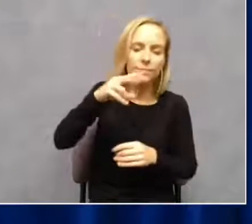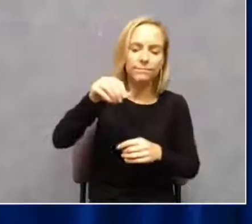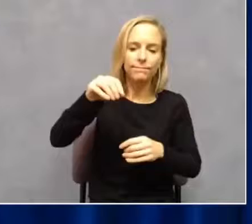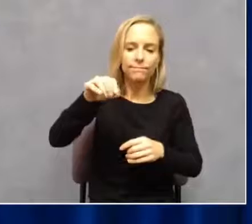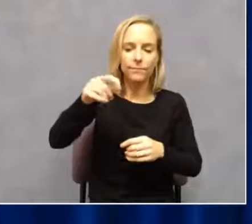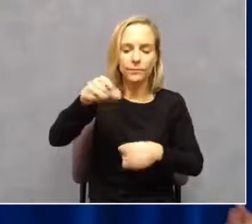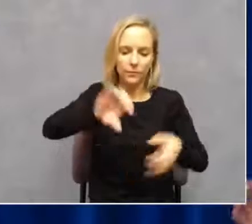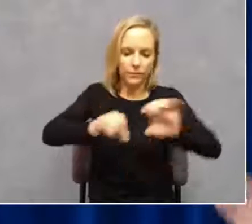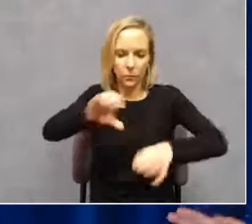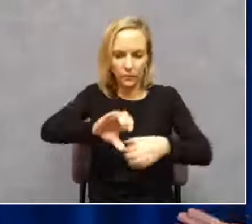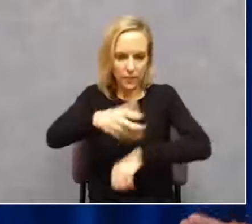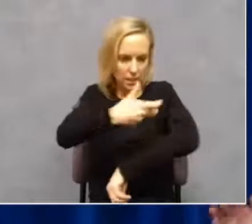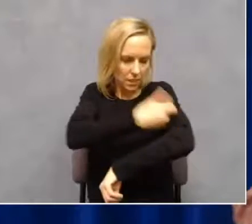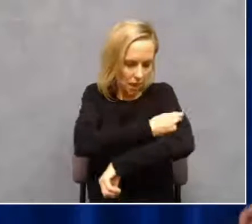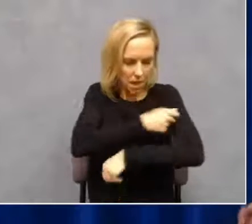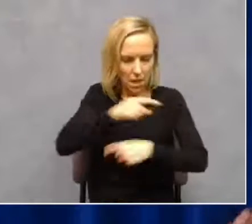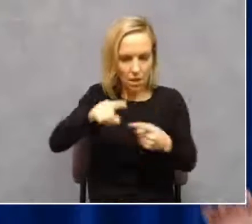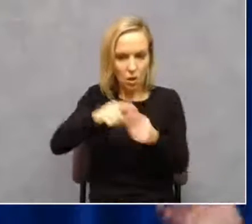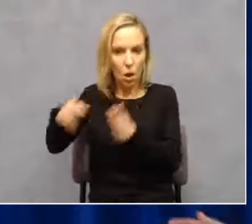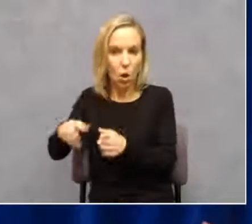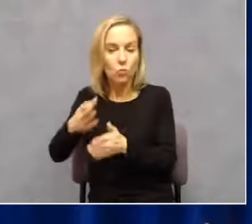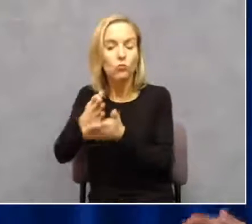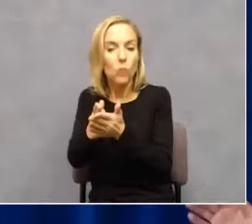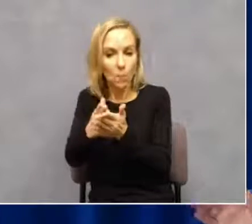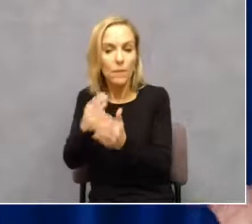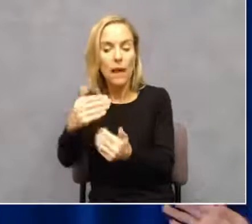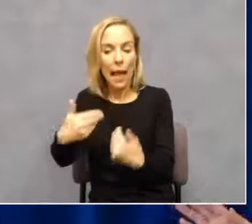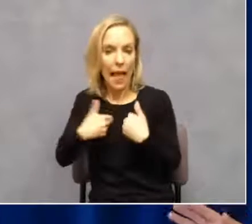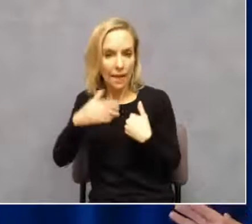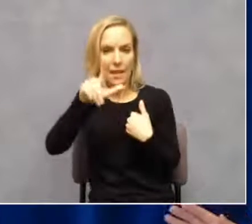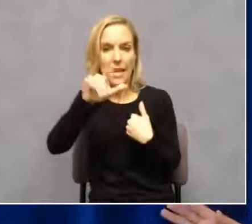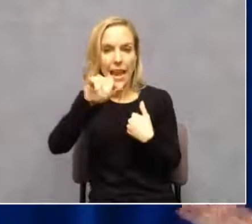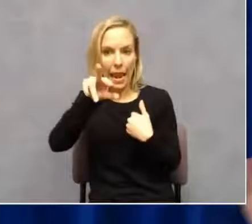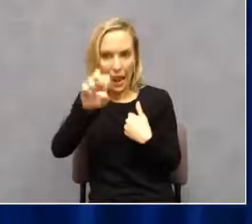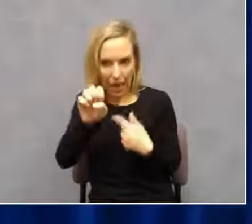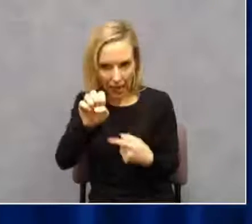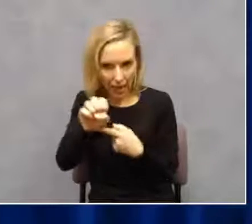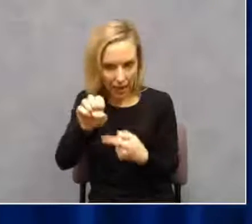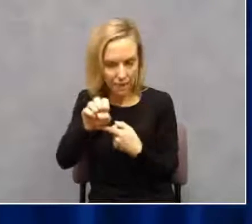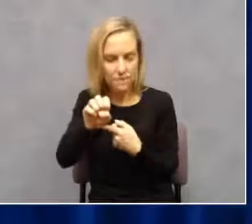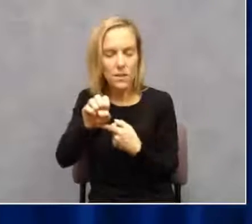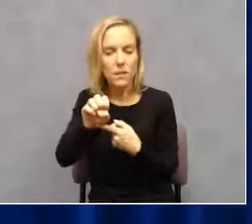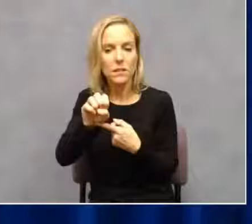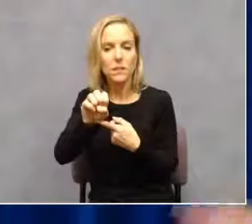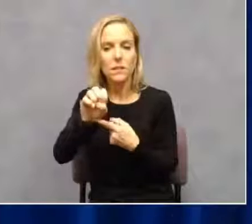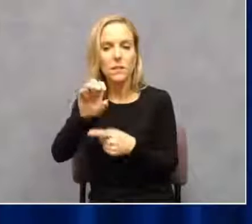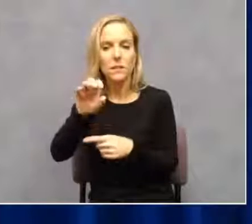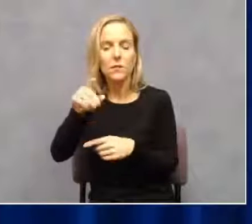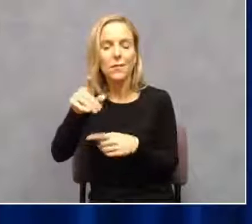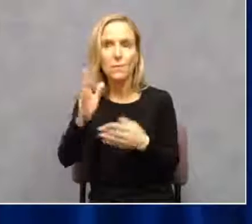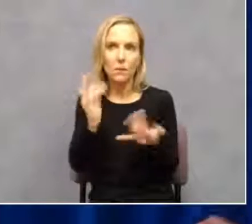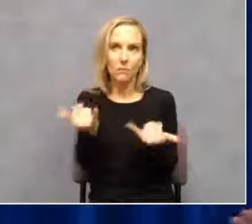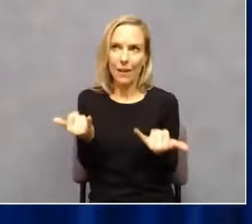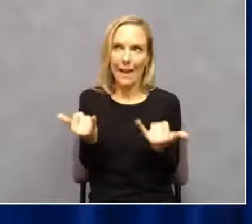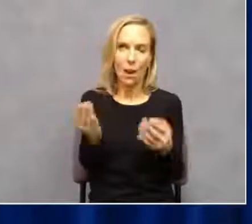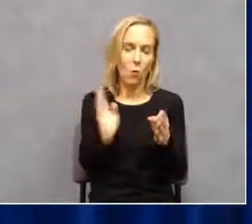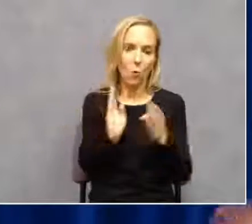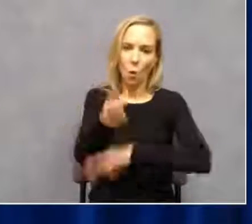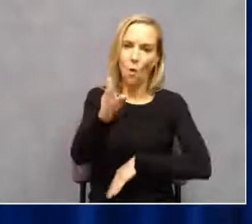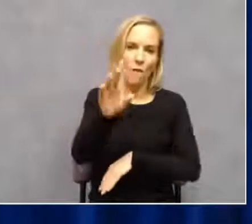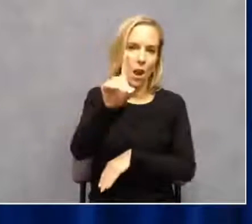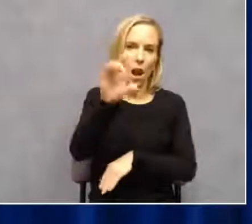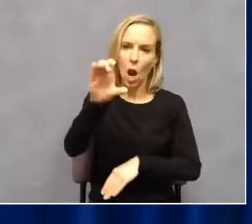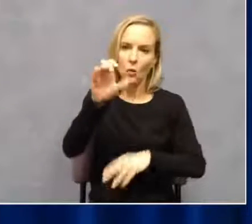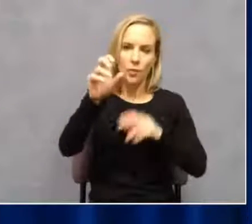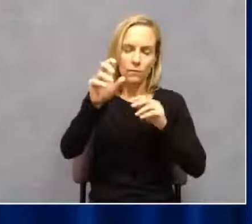the protein. There are some that are live attenuated vaccine, perhaps, but but there's over 100 in development worldwide, 10 in the